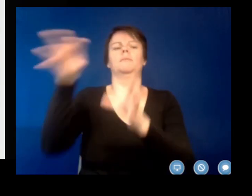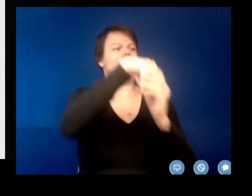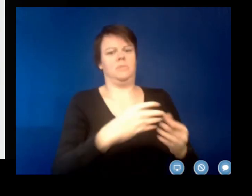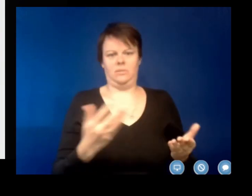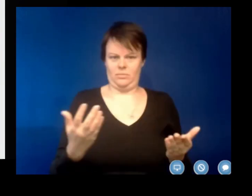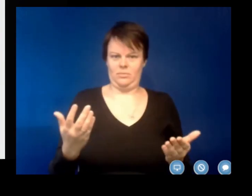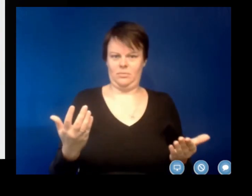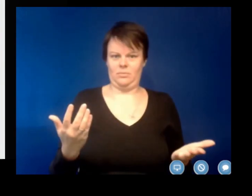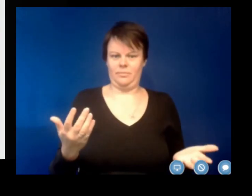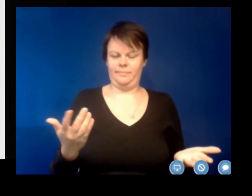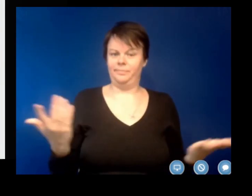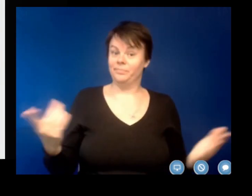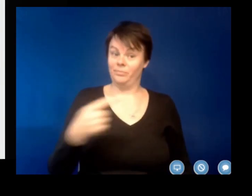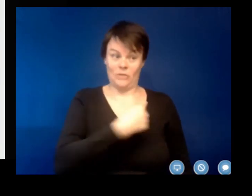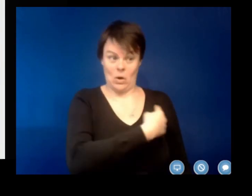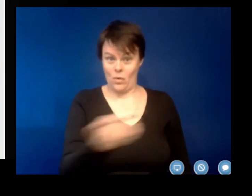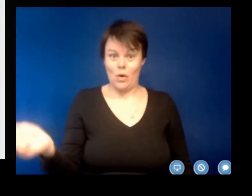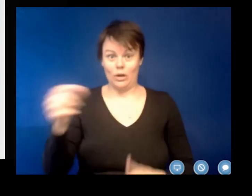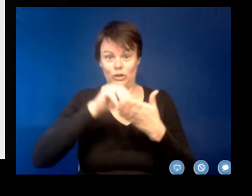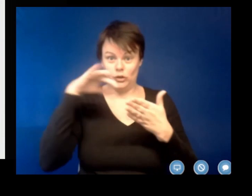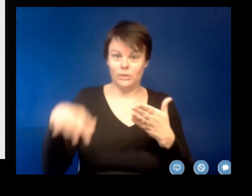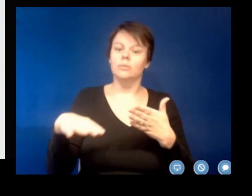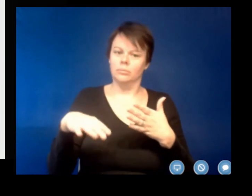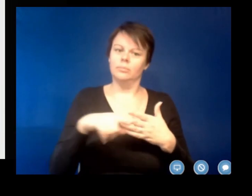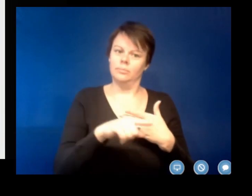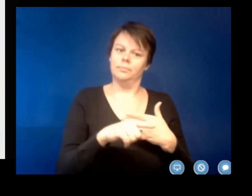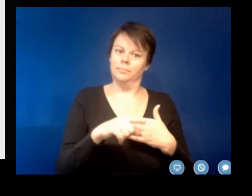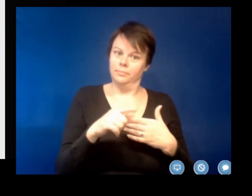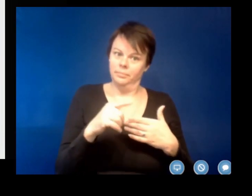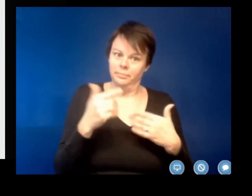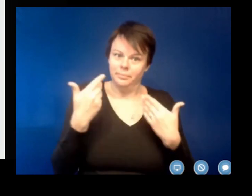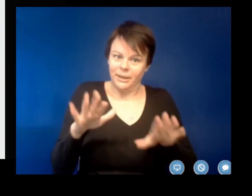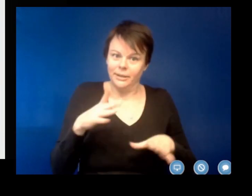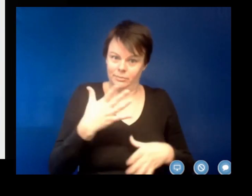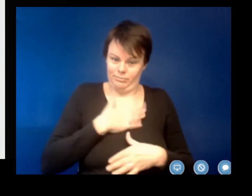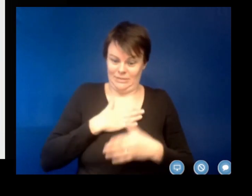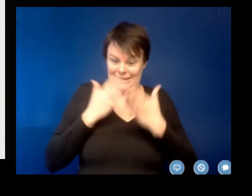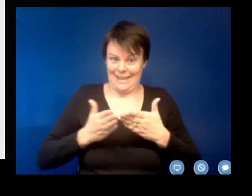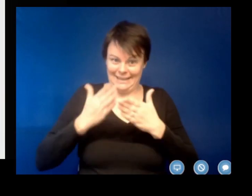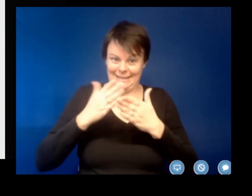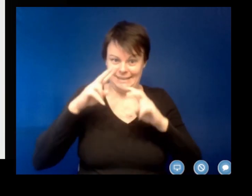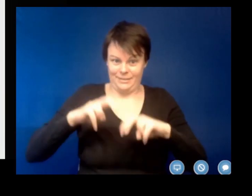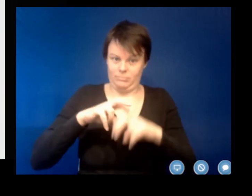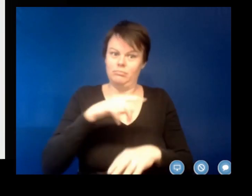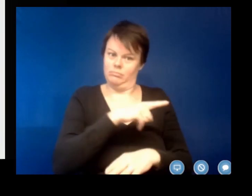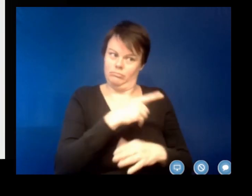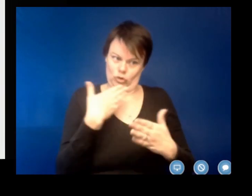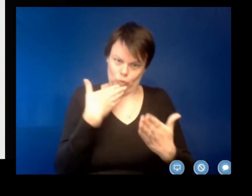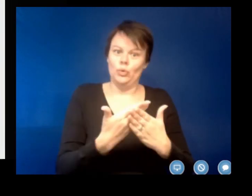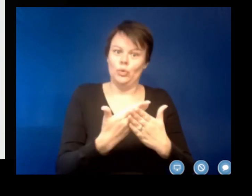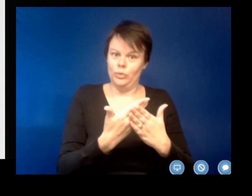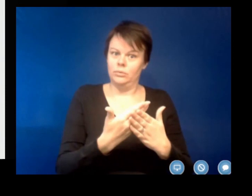and the whole survey is related to vicinities. So, for example, the